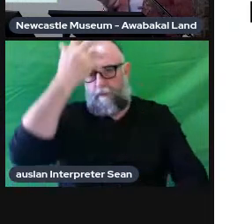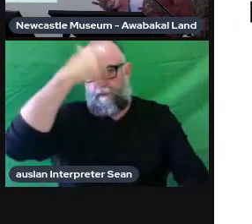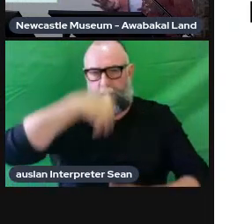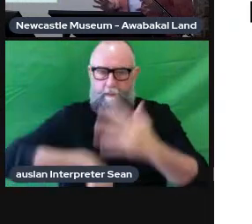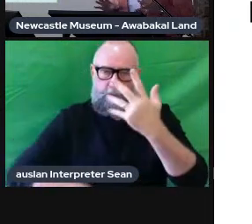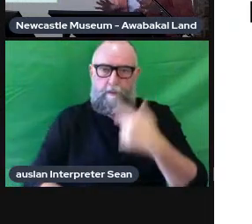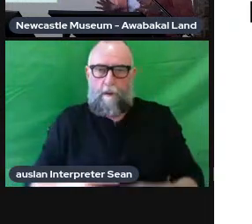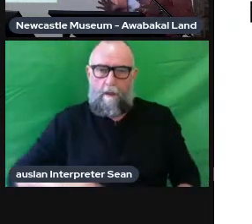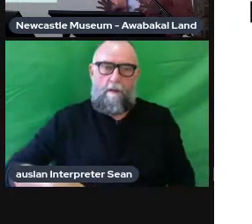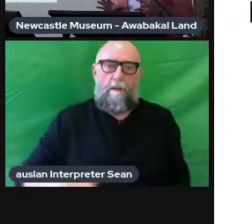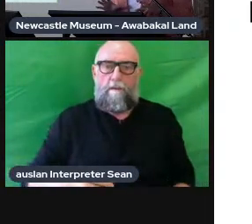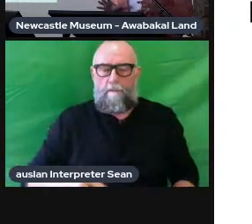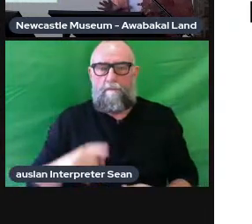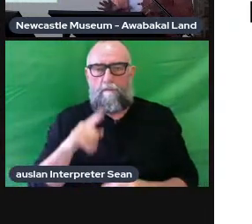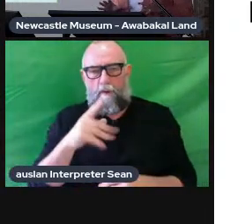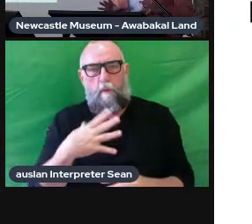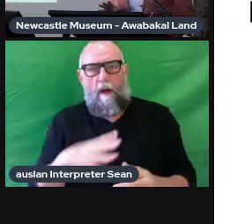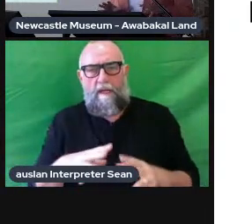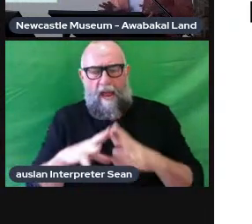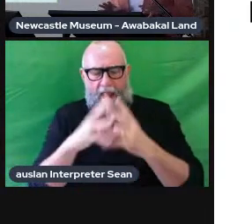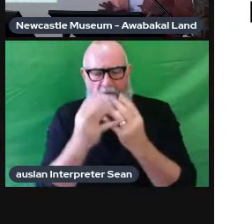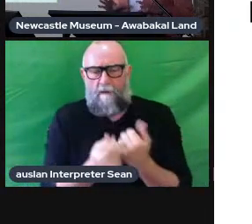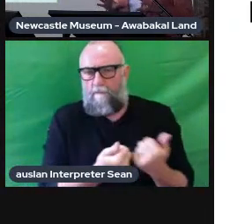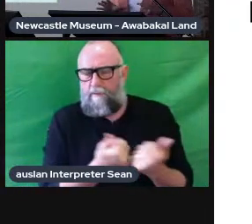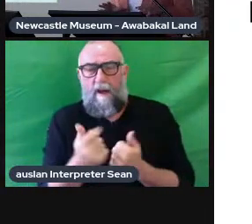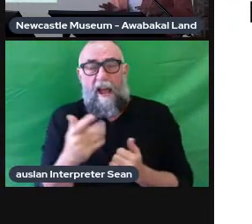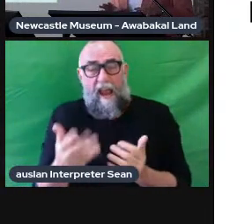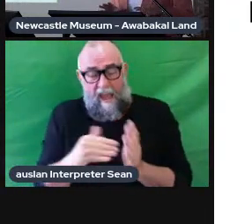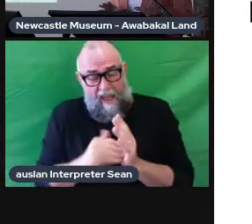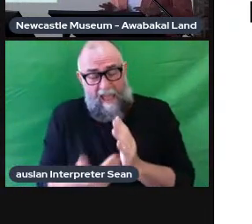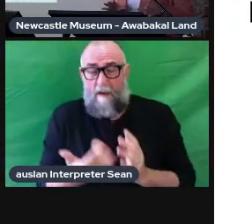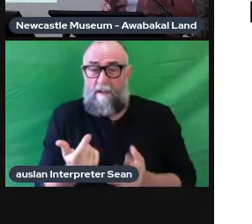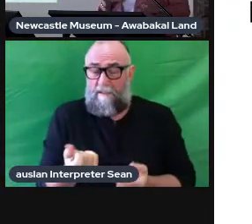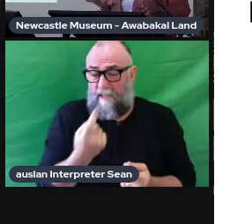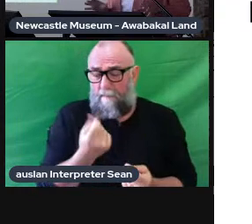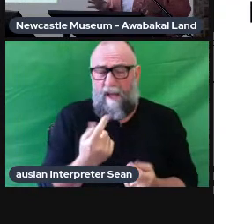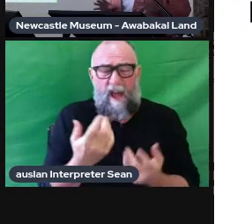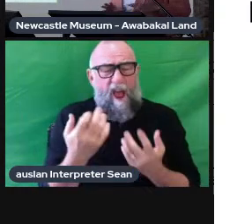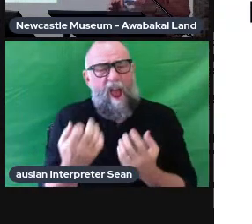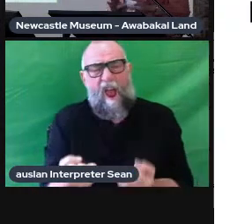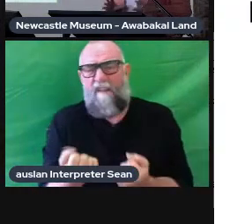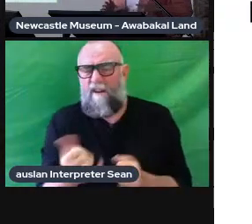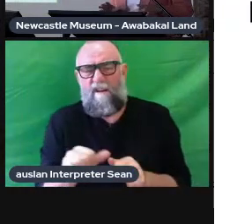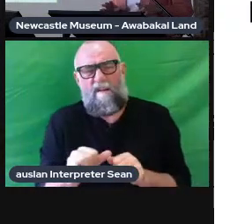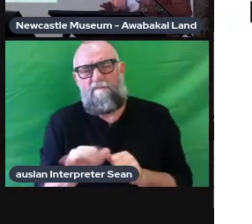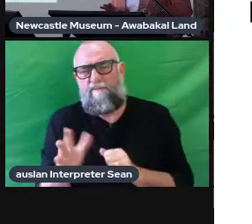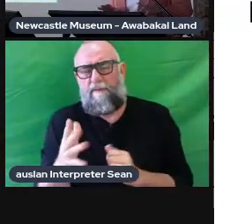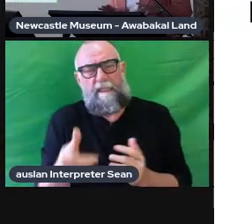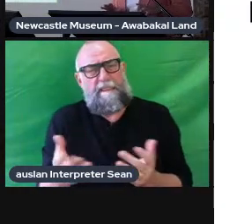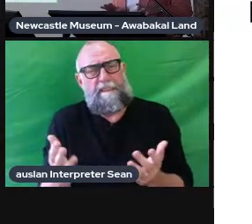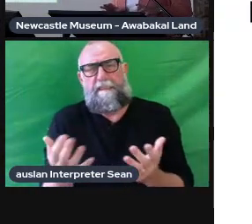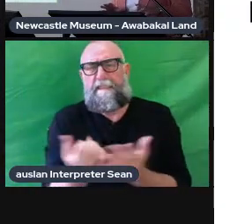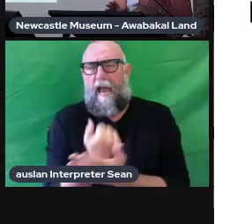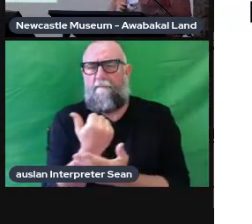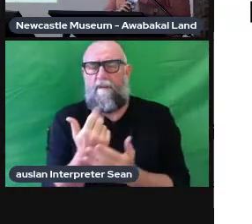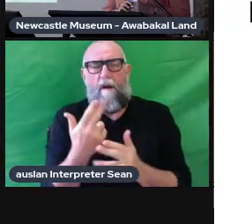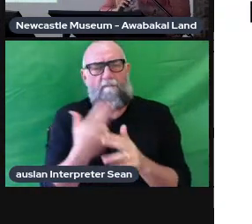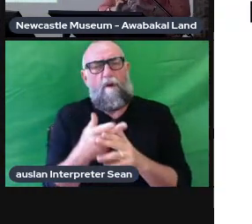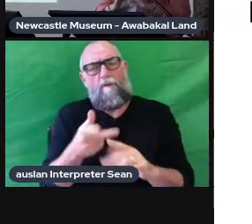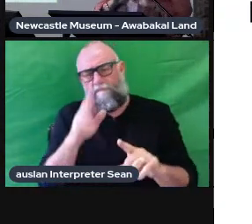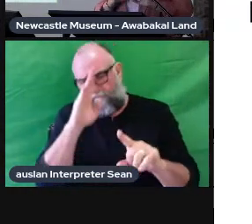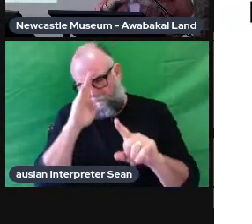have lots and lots of different medication available these days, really effective medicines and safe medicines that can be used for this